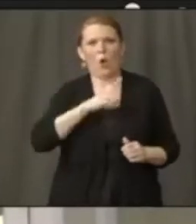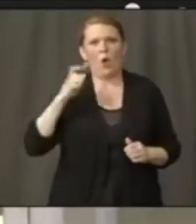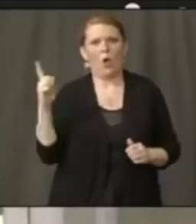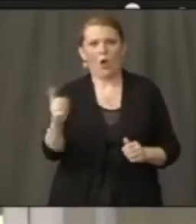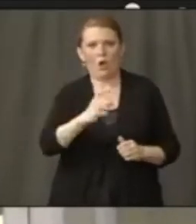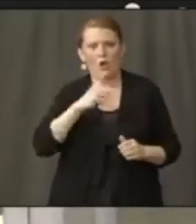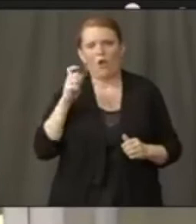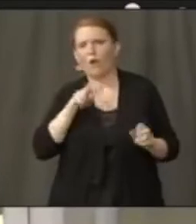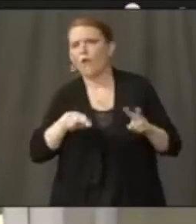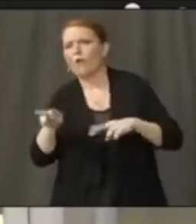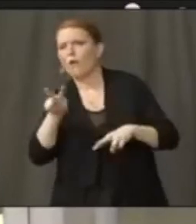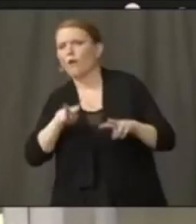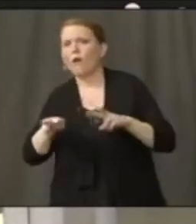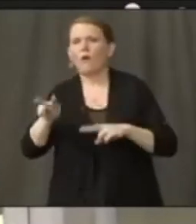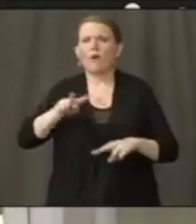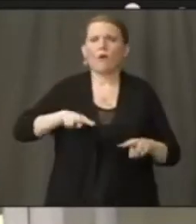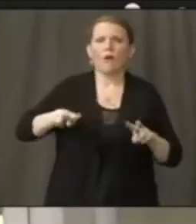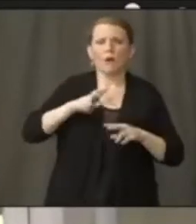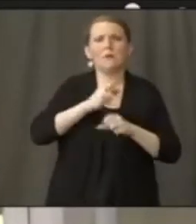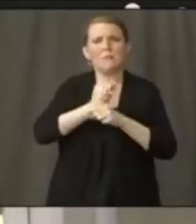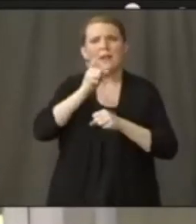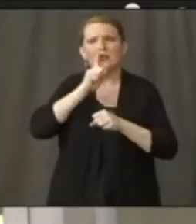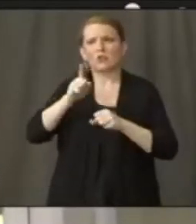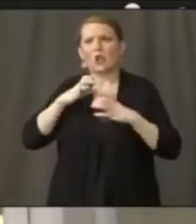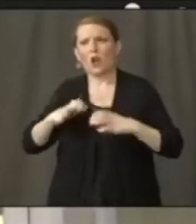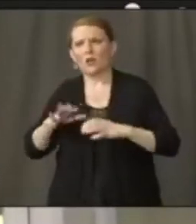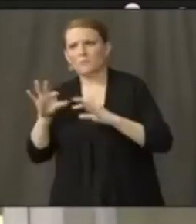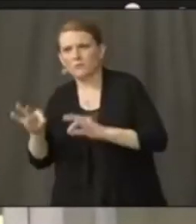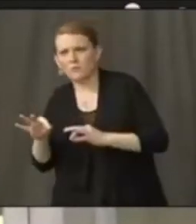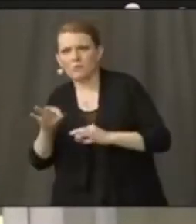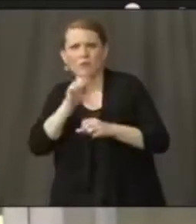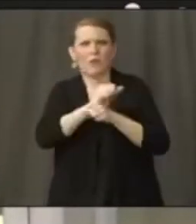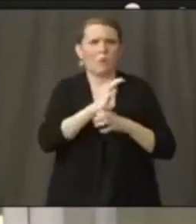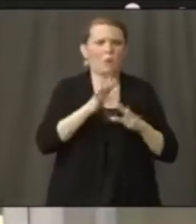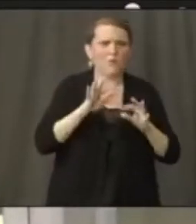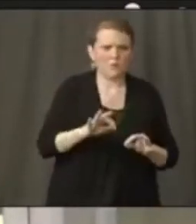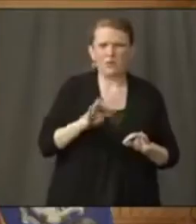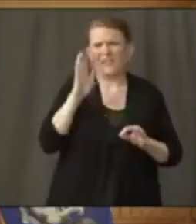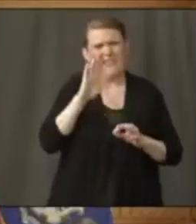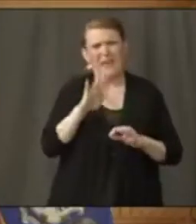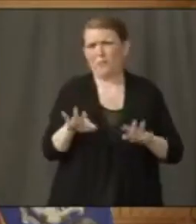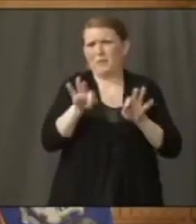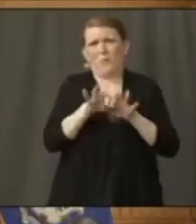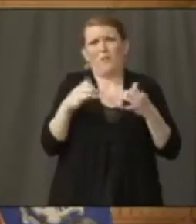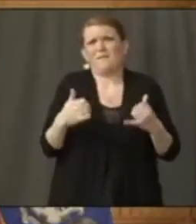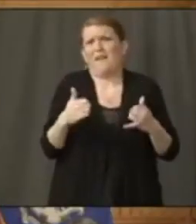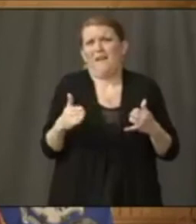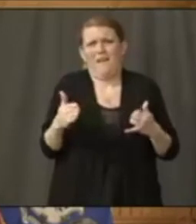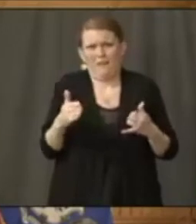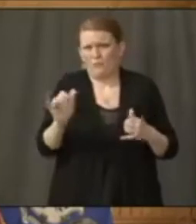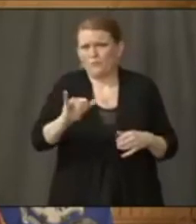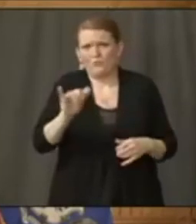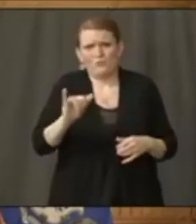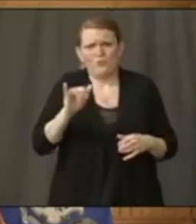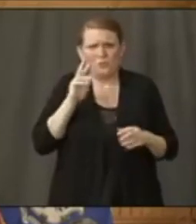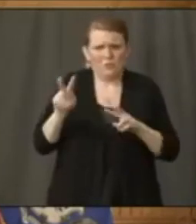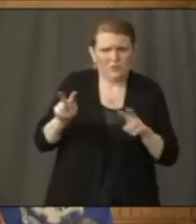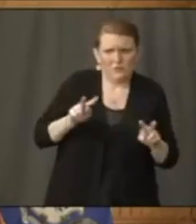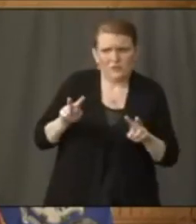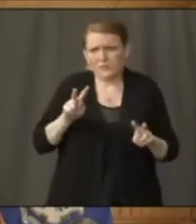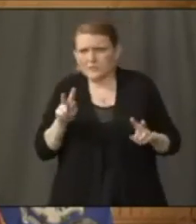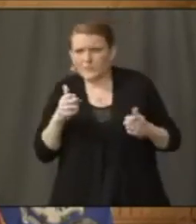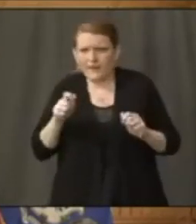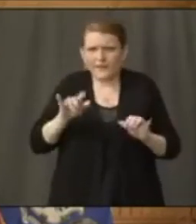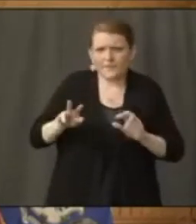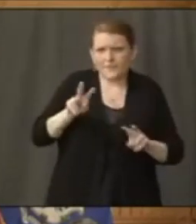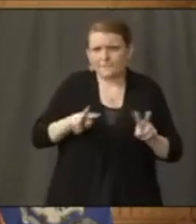first and then the customer experience. And Governor, you know, you've been in touch with a lot of these business owners. Are you getting a sense of